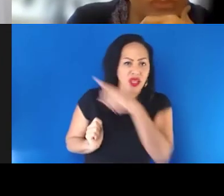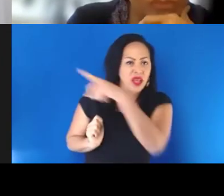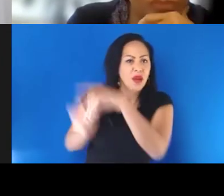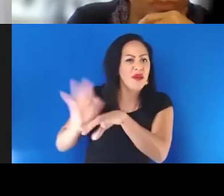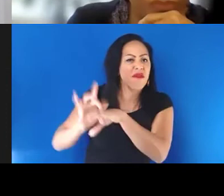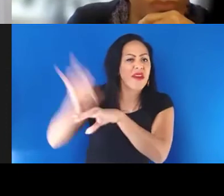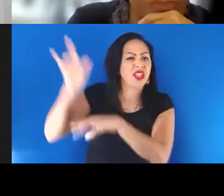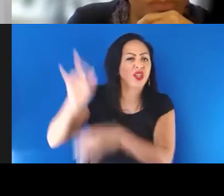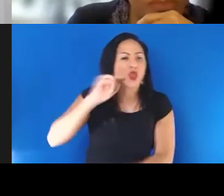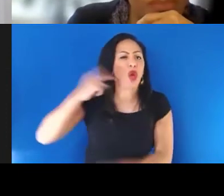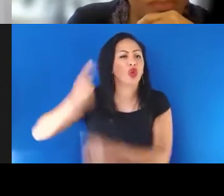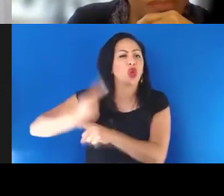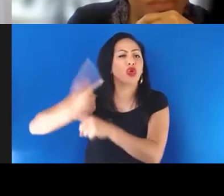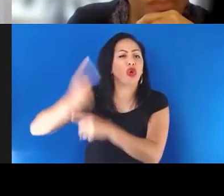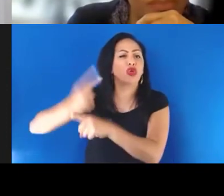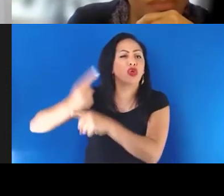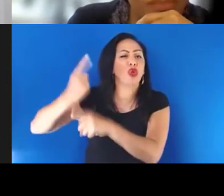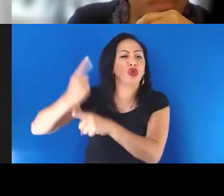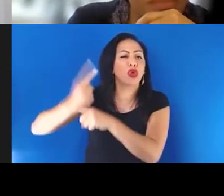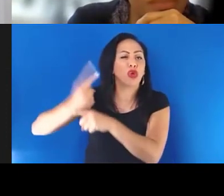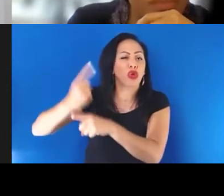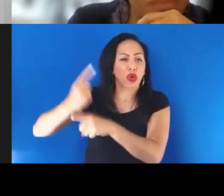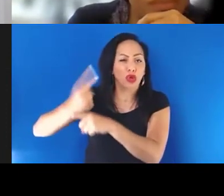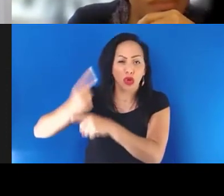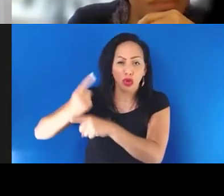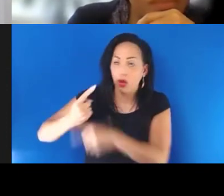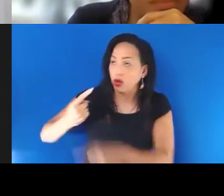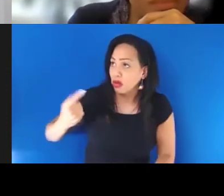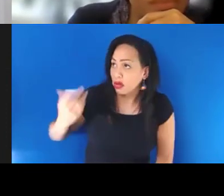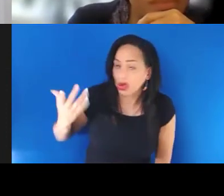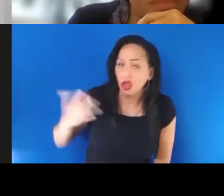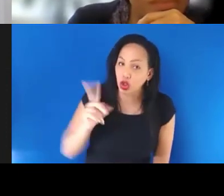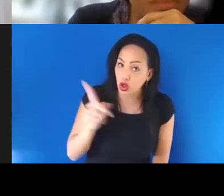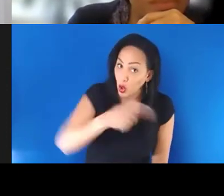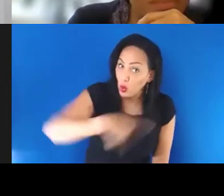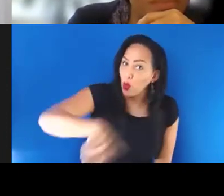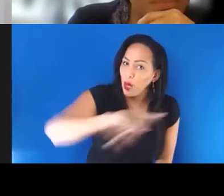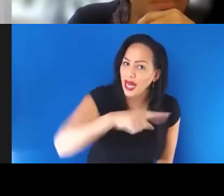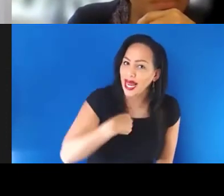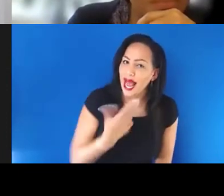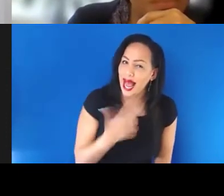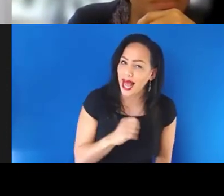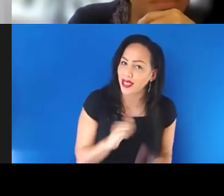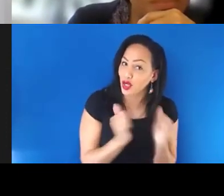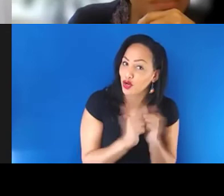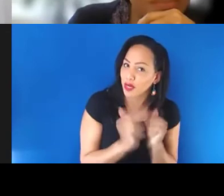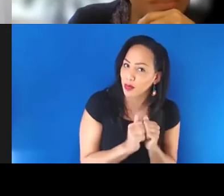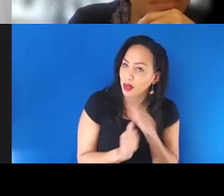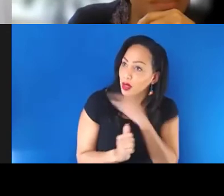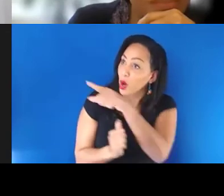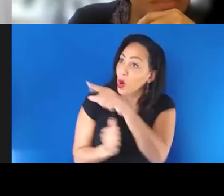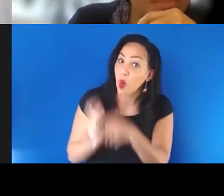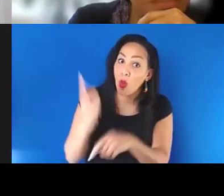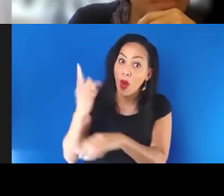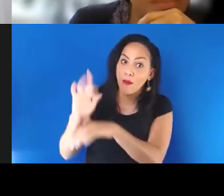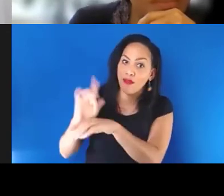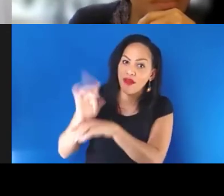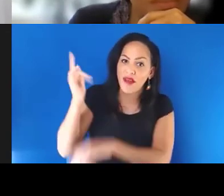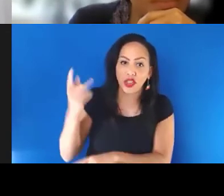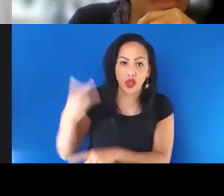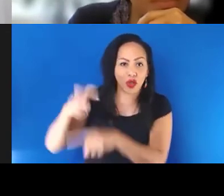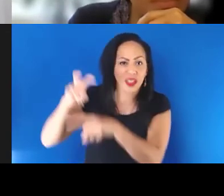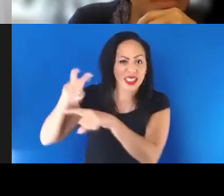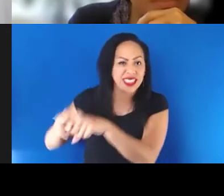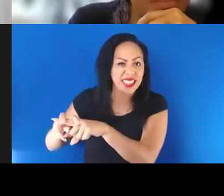because you can just go on talking. So the deal was that when one professional sat in a meeting, there would be at